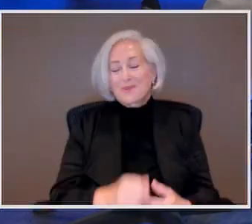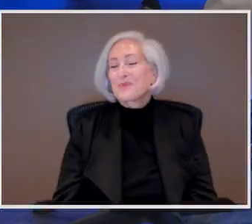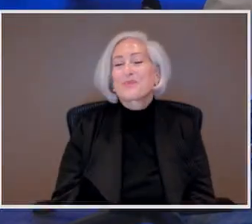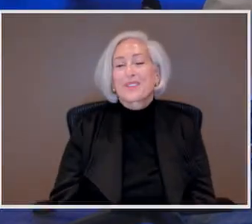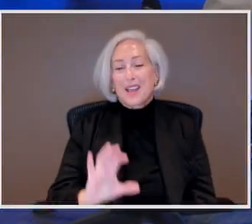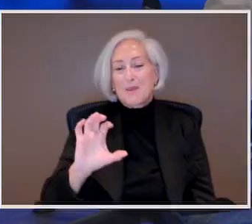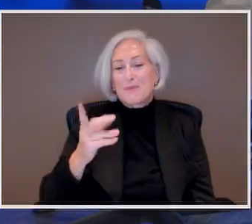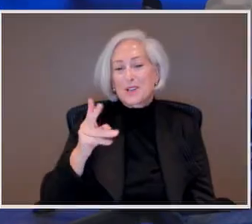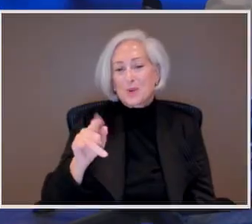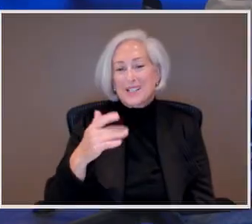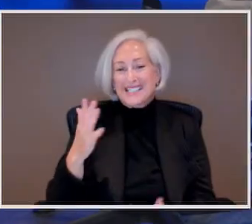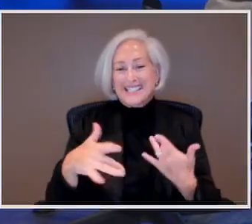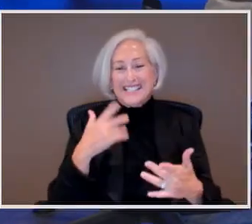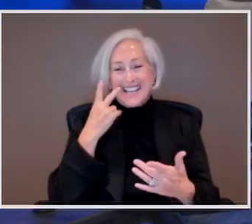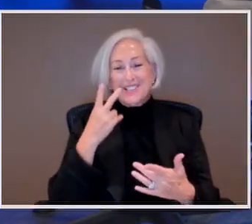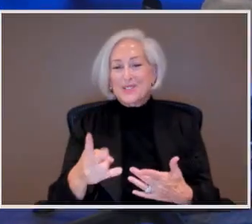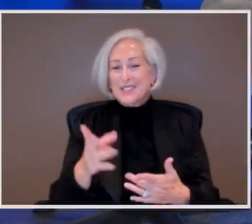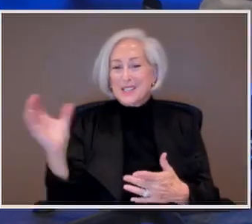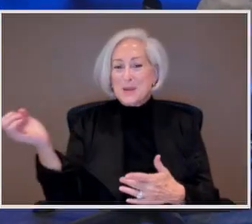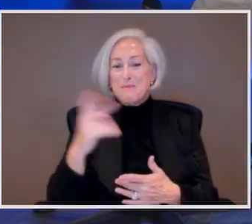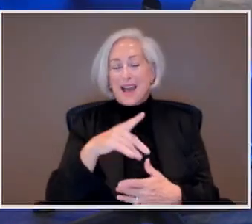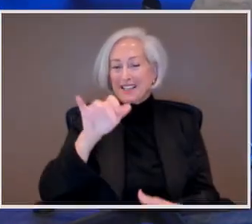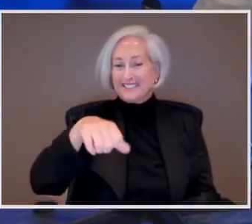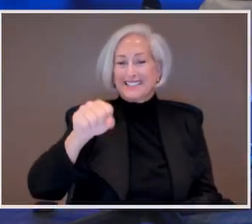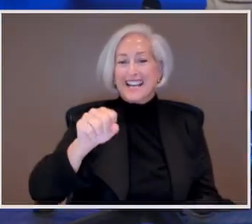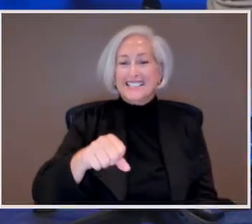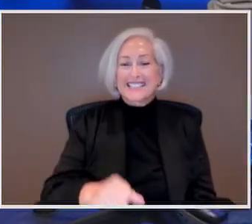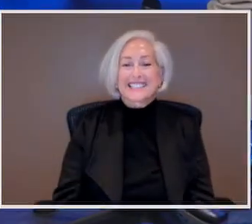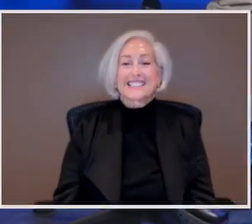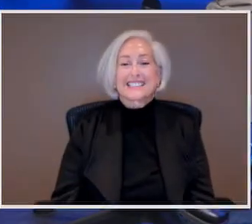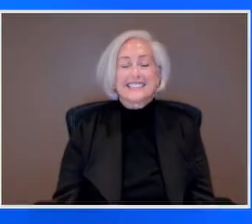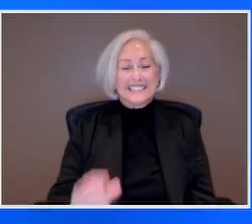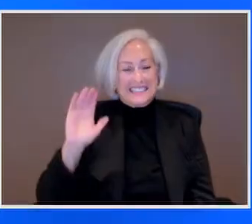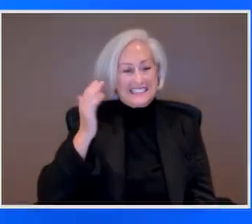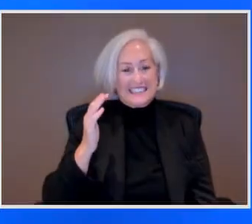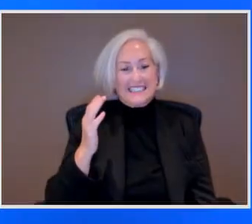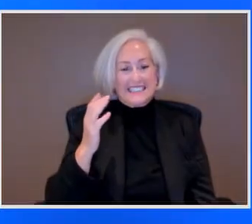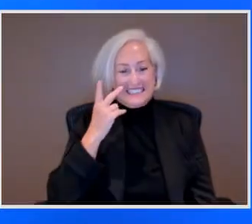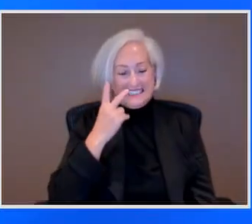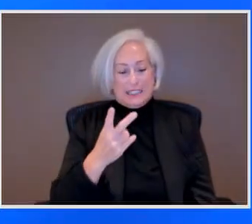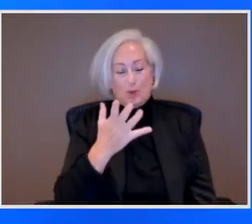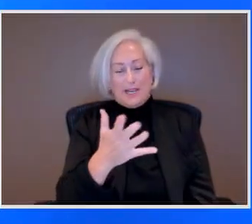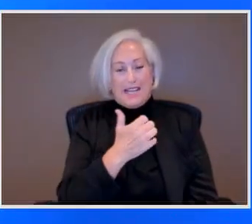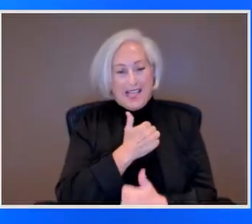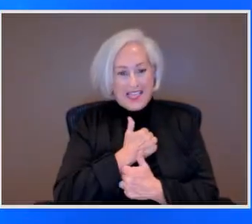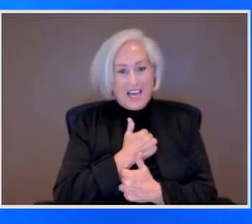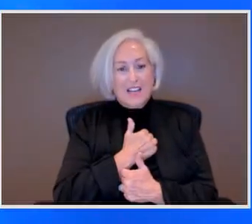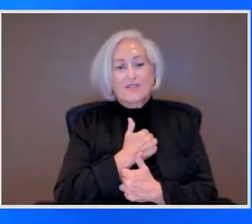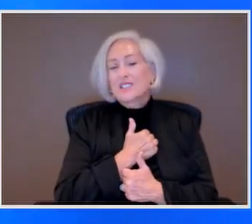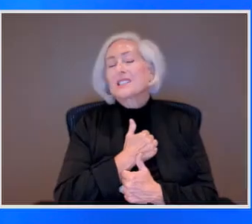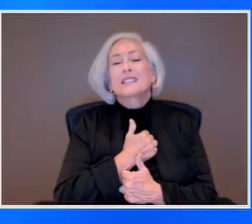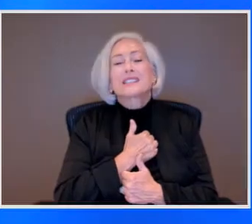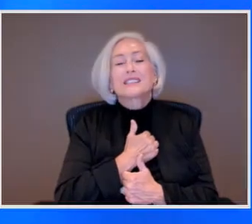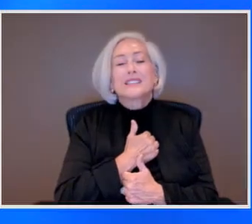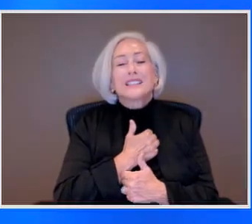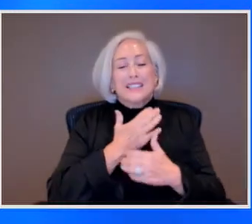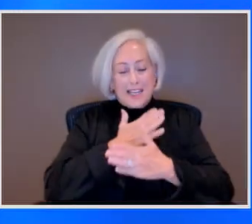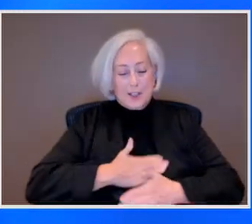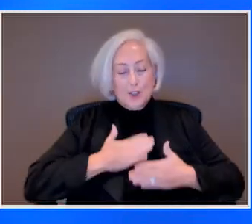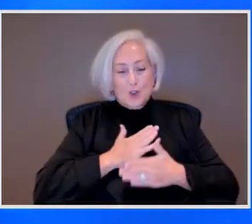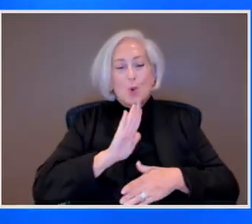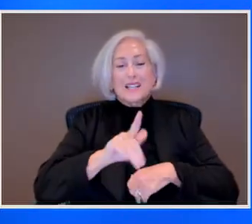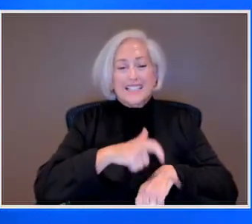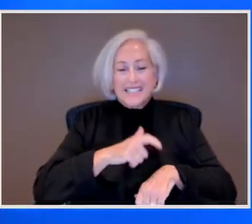to see him back? Oh, for sure. Yeah. I bet. Yep. Seeing what he loves to do, and what he enjoys spending his time with.